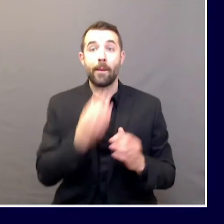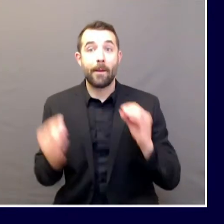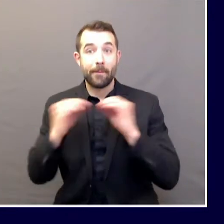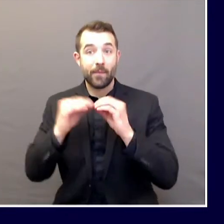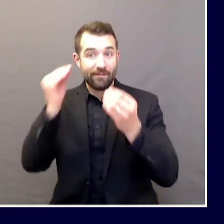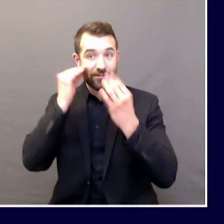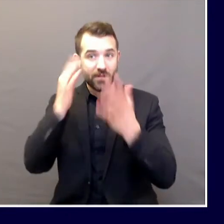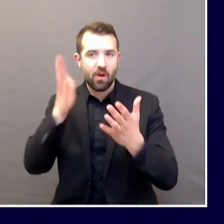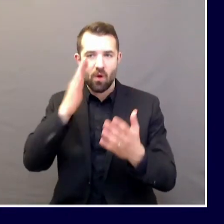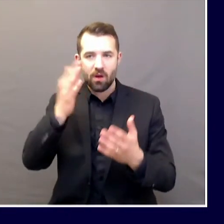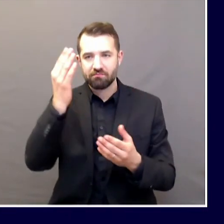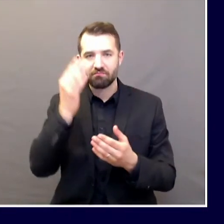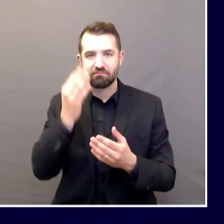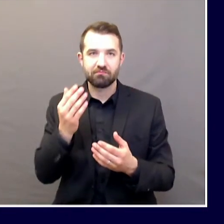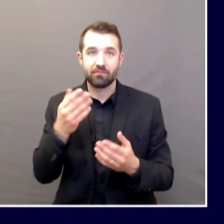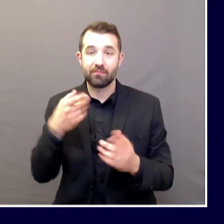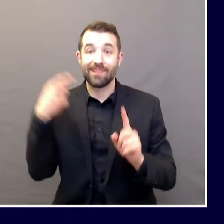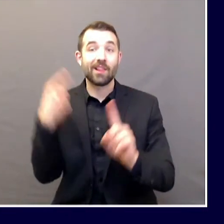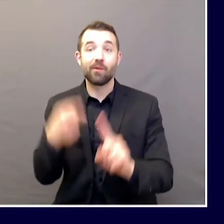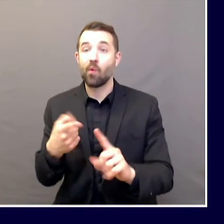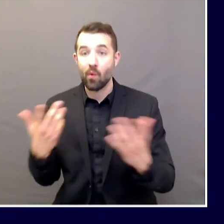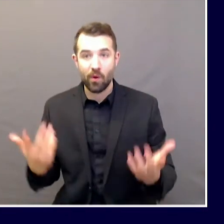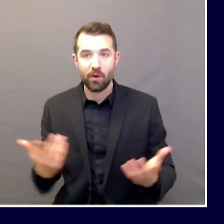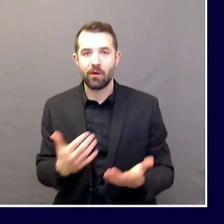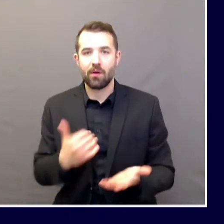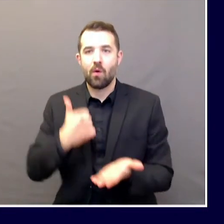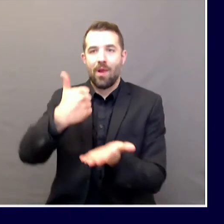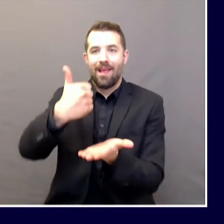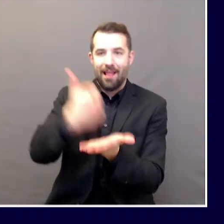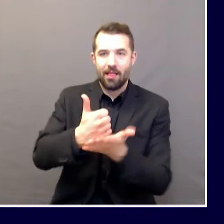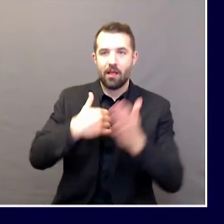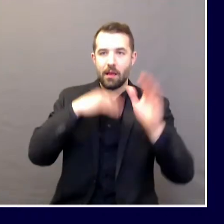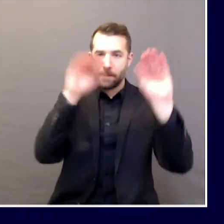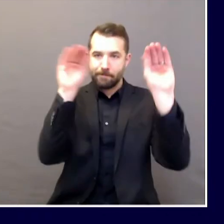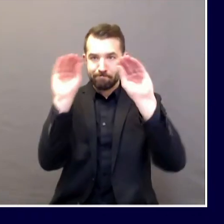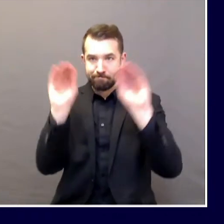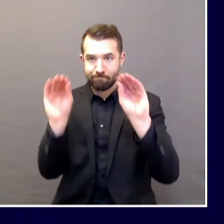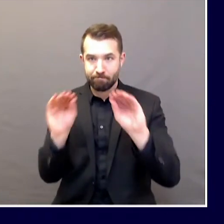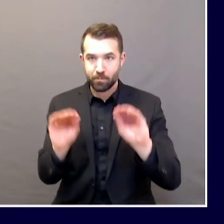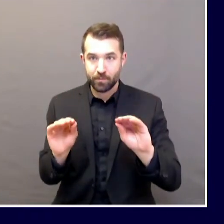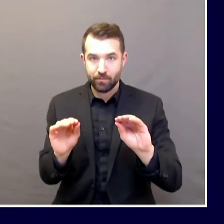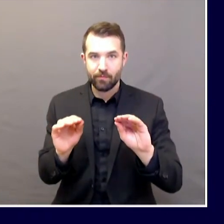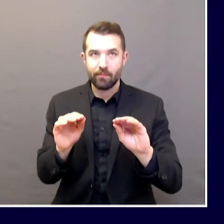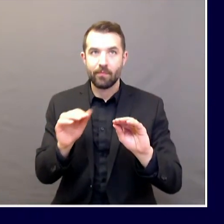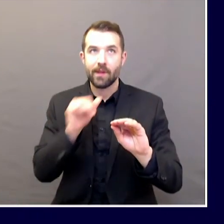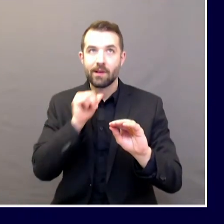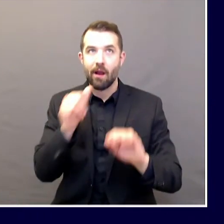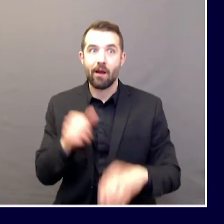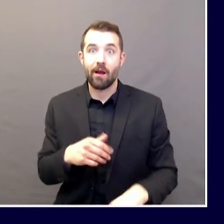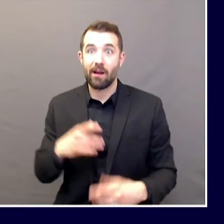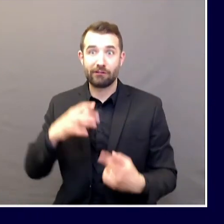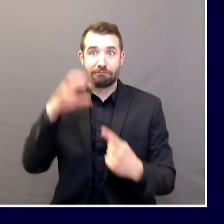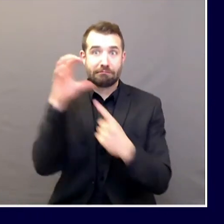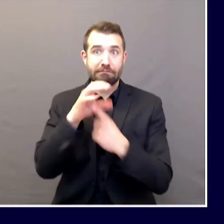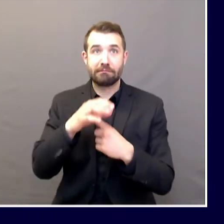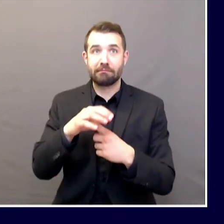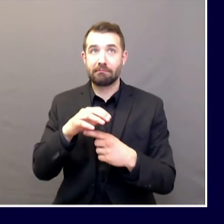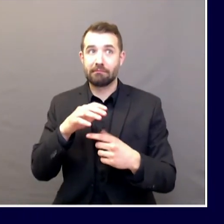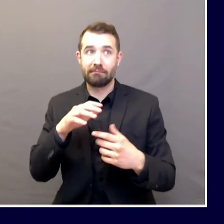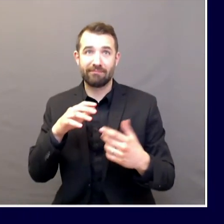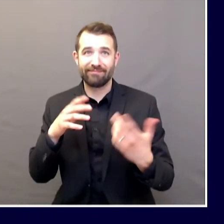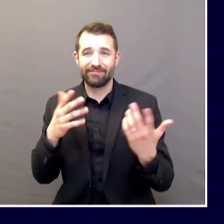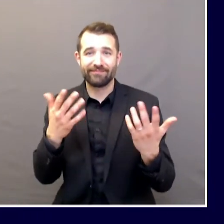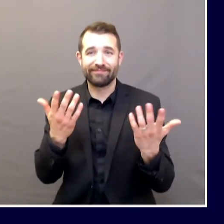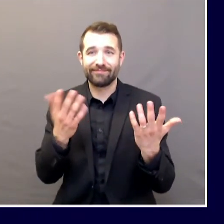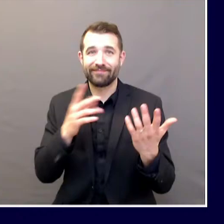to supplant existing scheduling platforms. It will rather fill in a gap for sites that would like